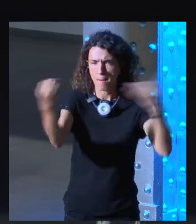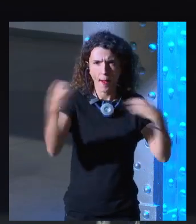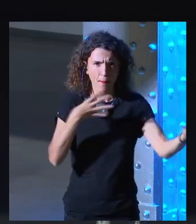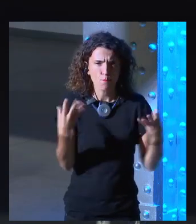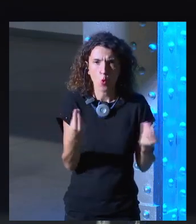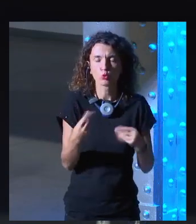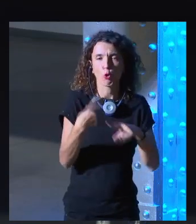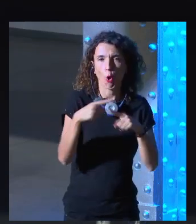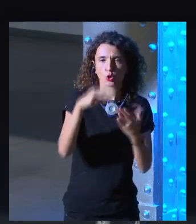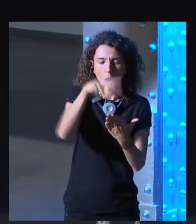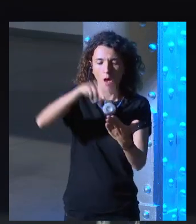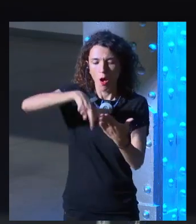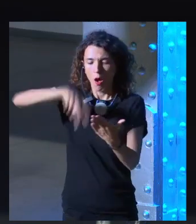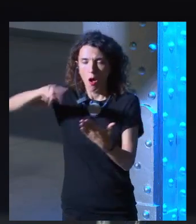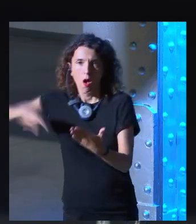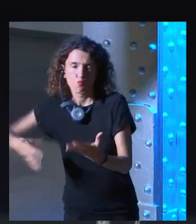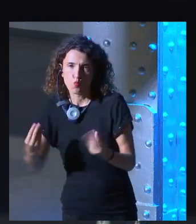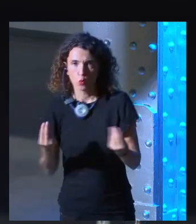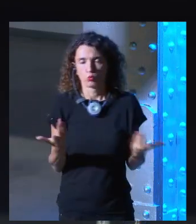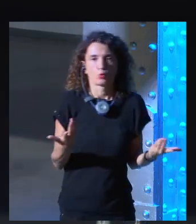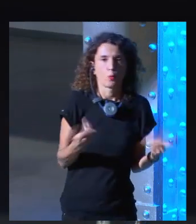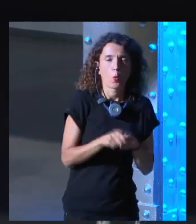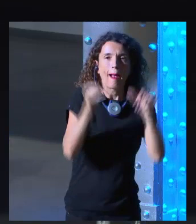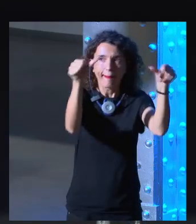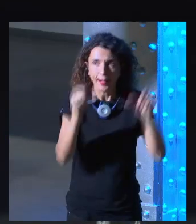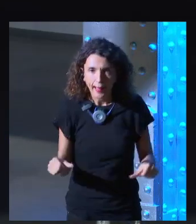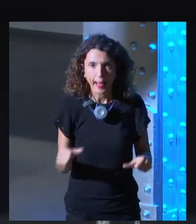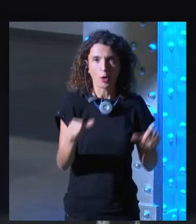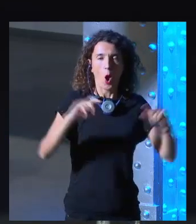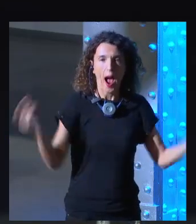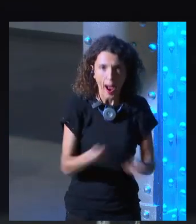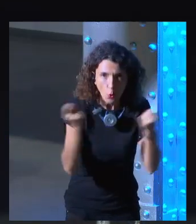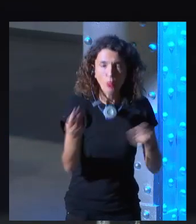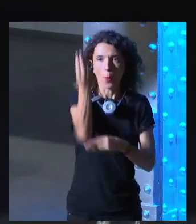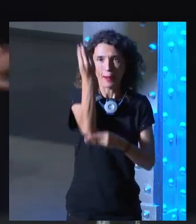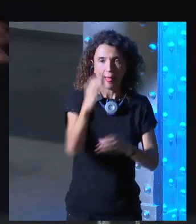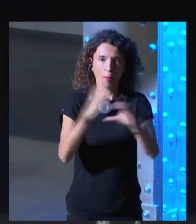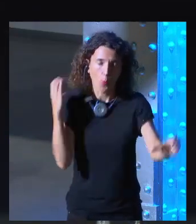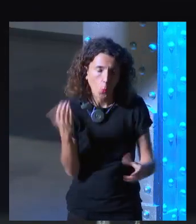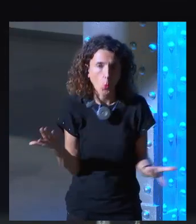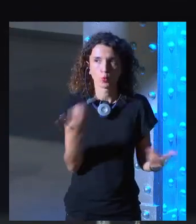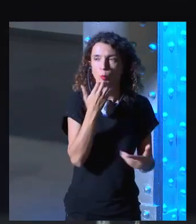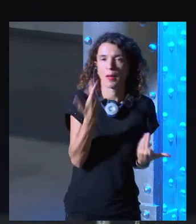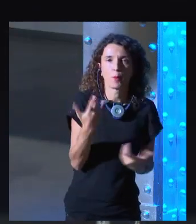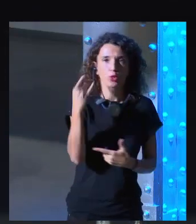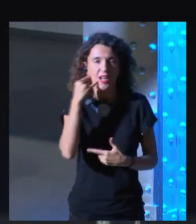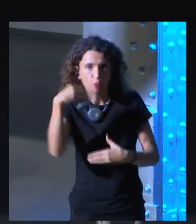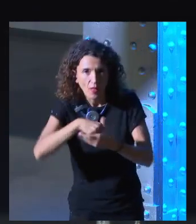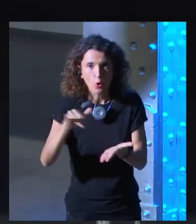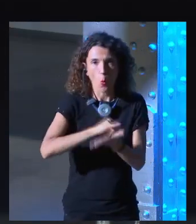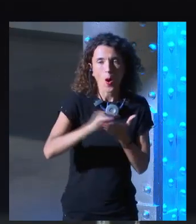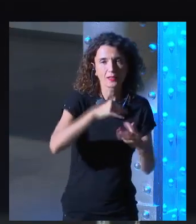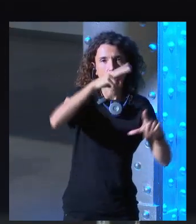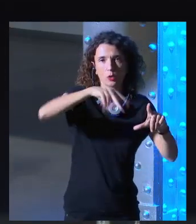time. Billboards, bus stop notices, what's on the iPhone, we can't get away from language